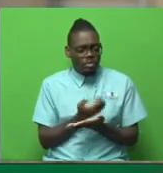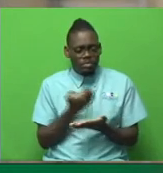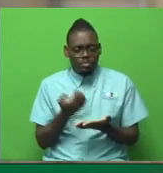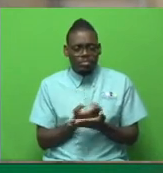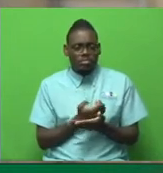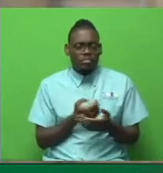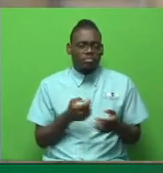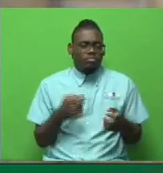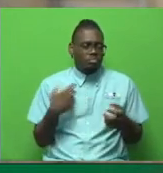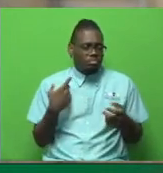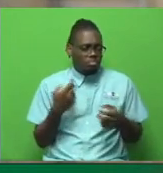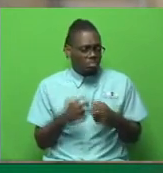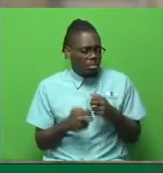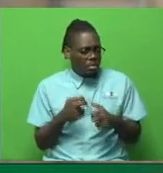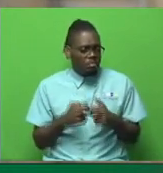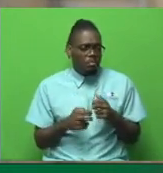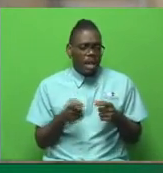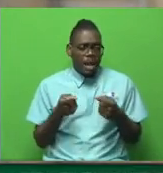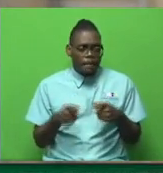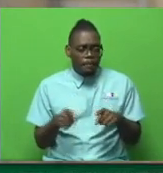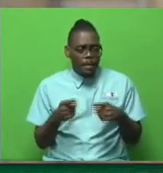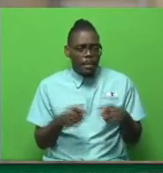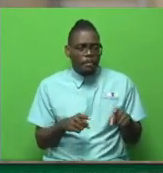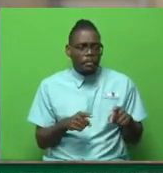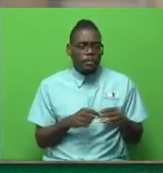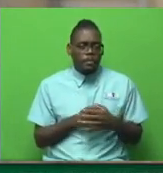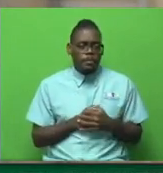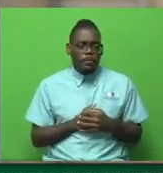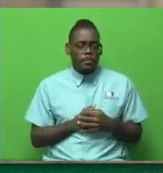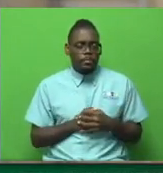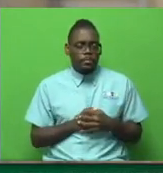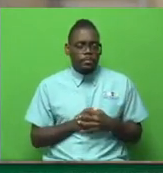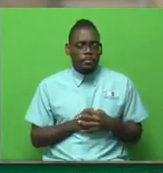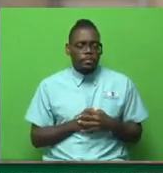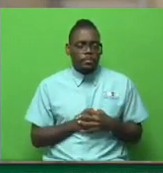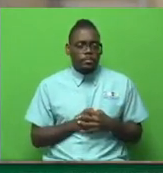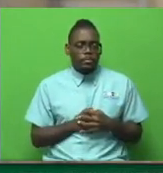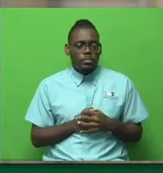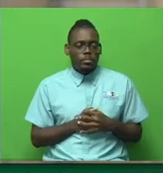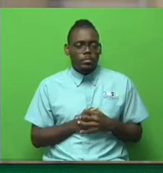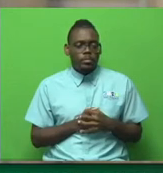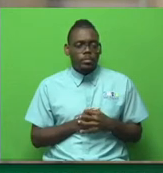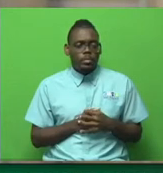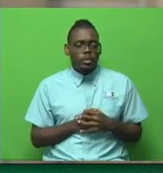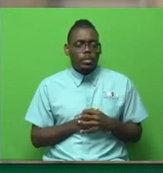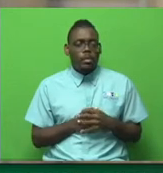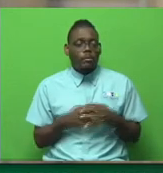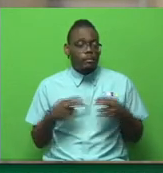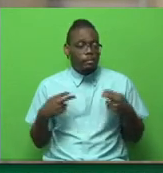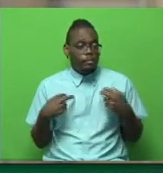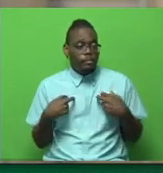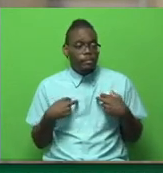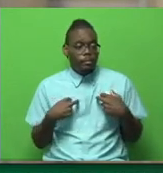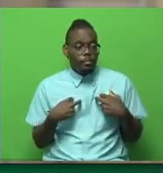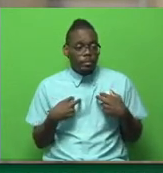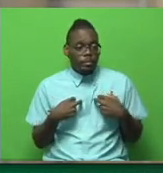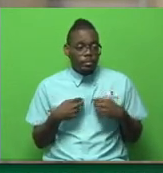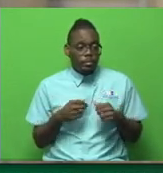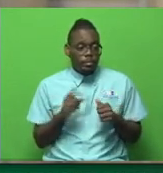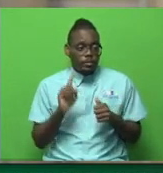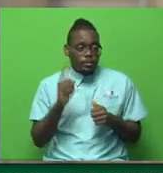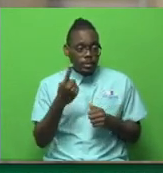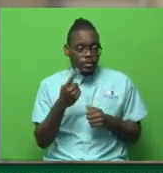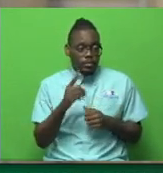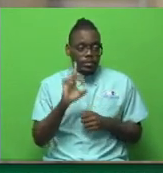also have inflows of Foreign Exchange from the oil and gas sector for the first eight months of calendar 2022 which